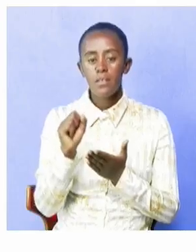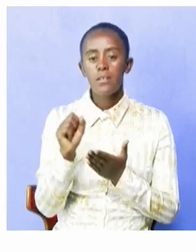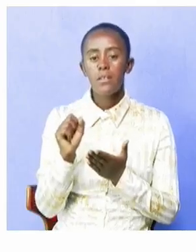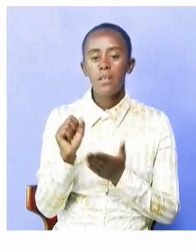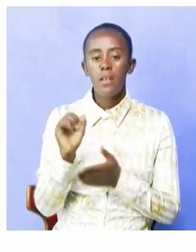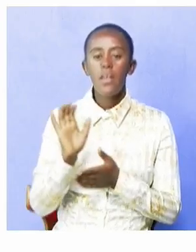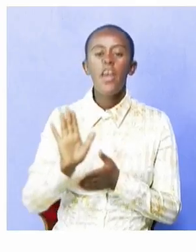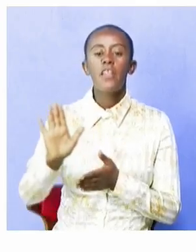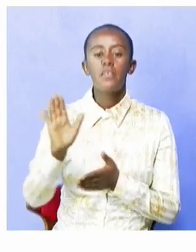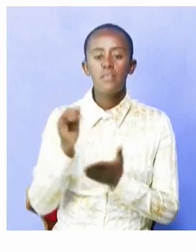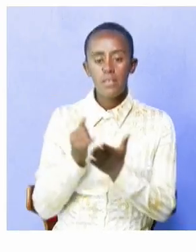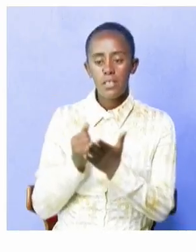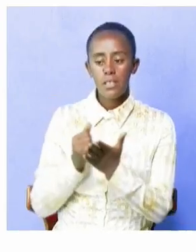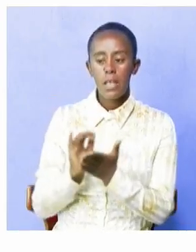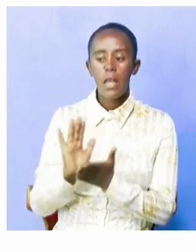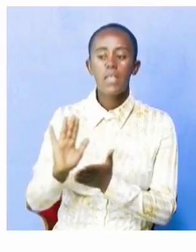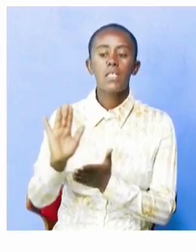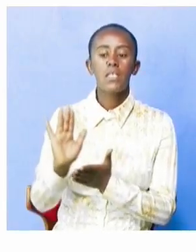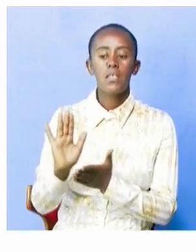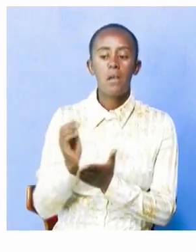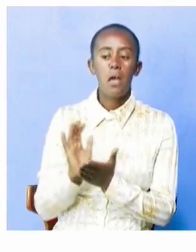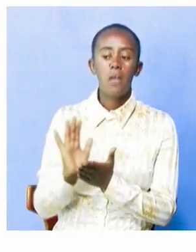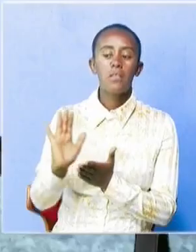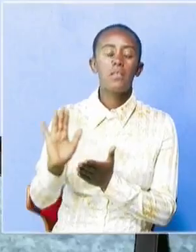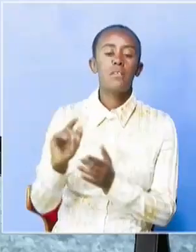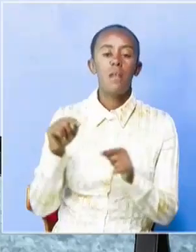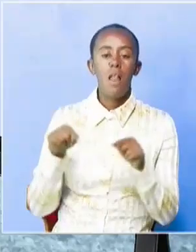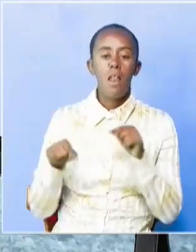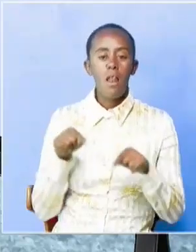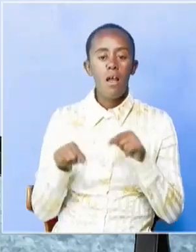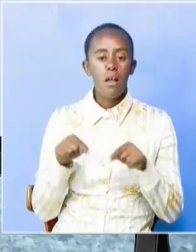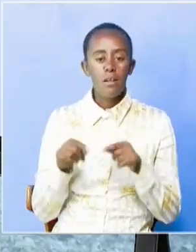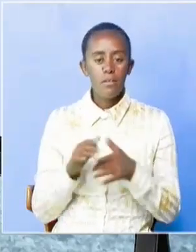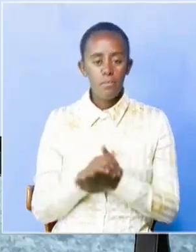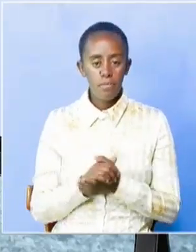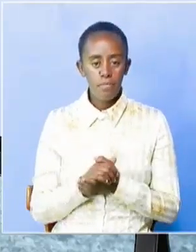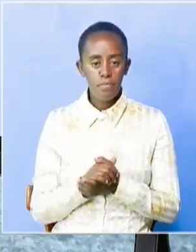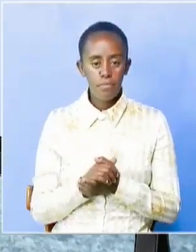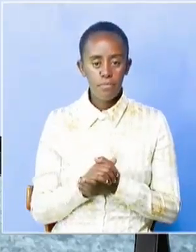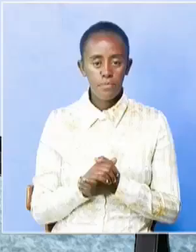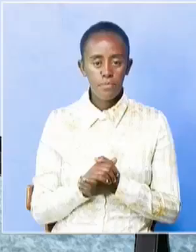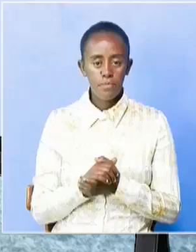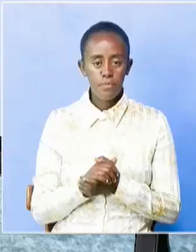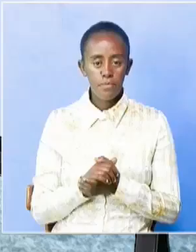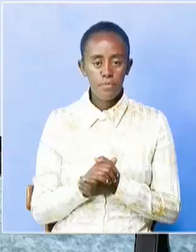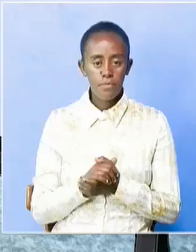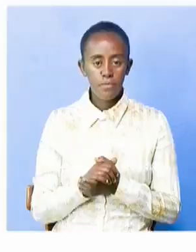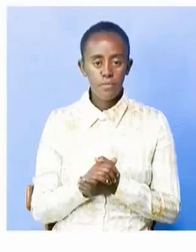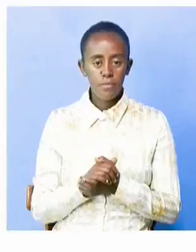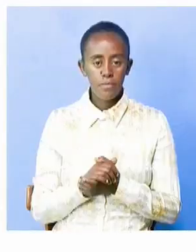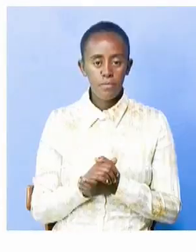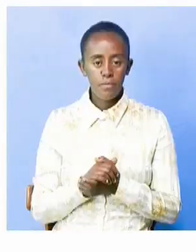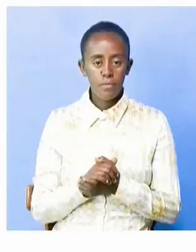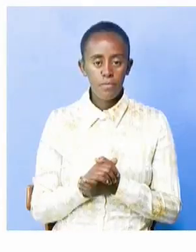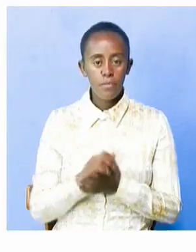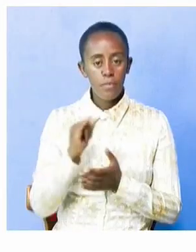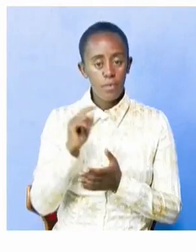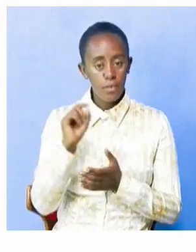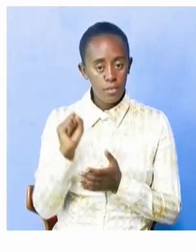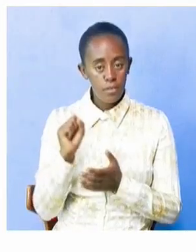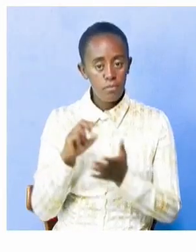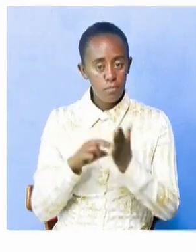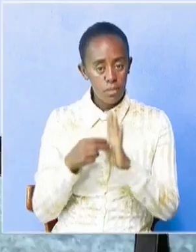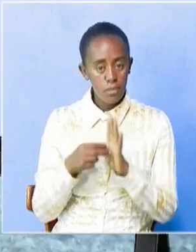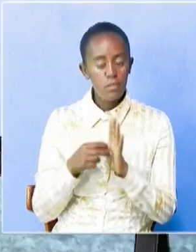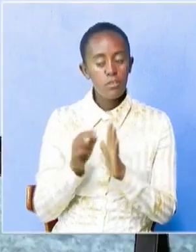its leg. For example, here, it shows what? Possession